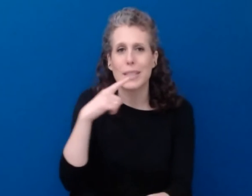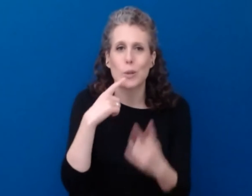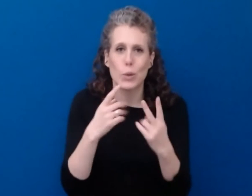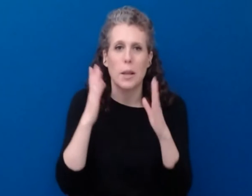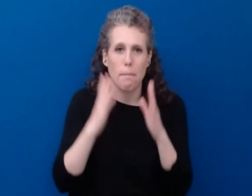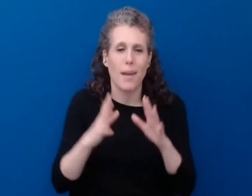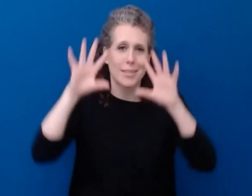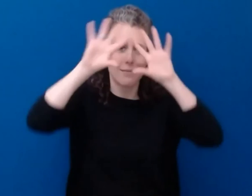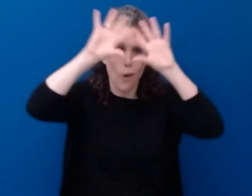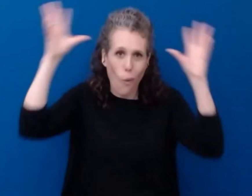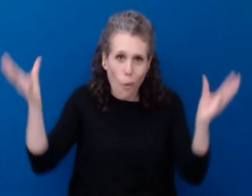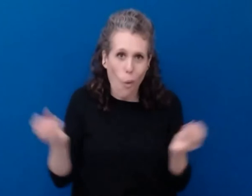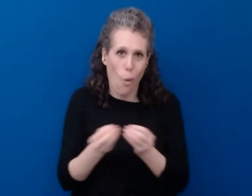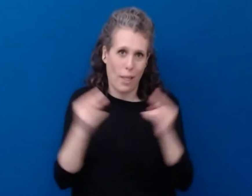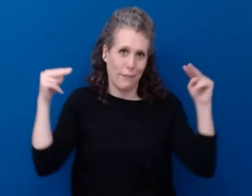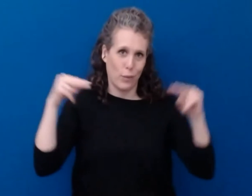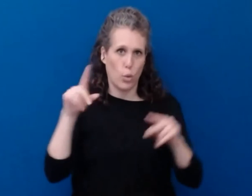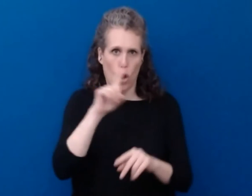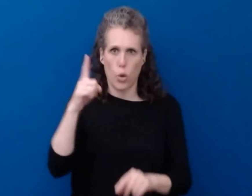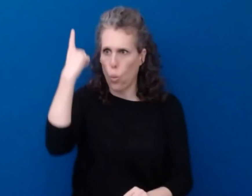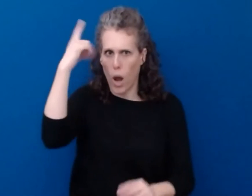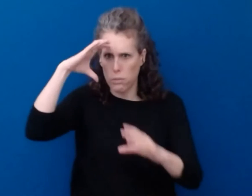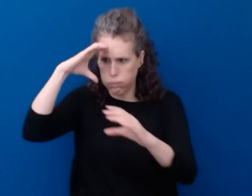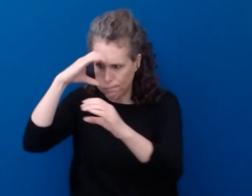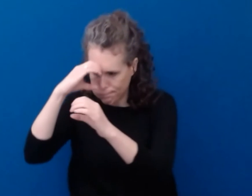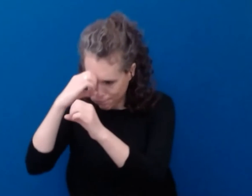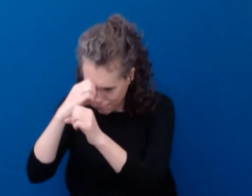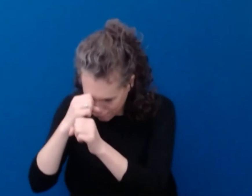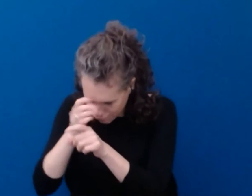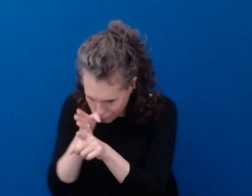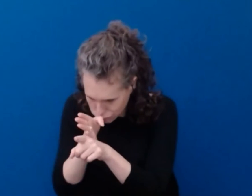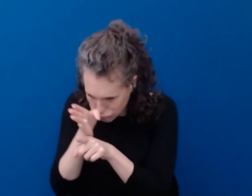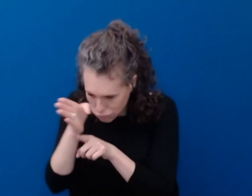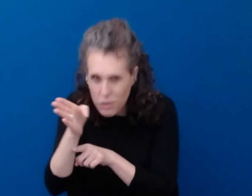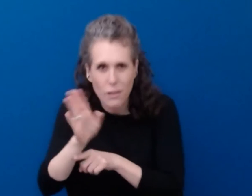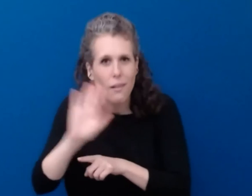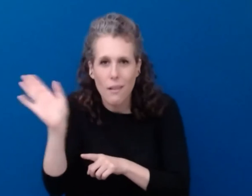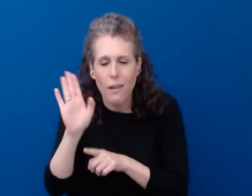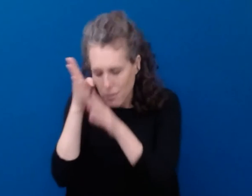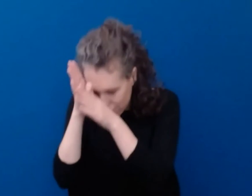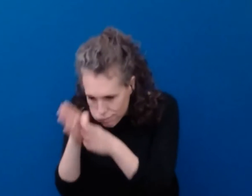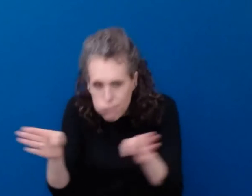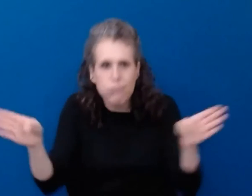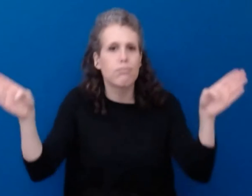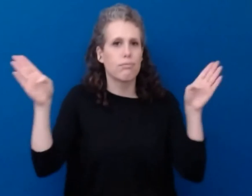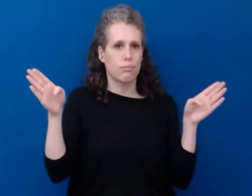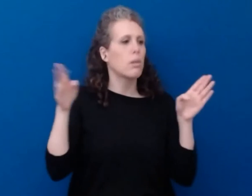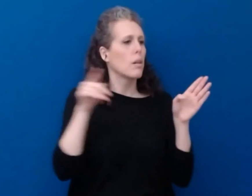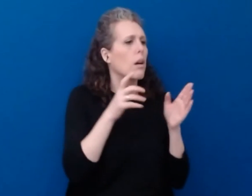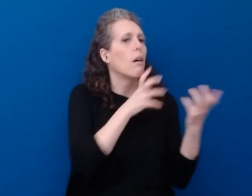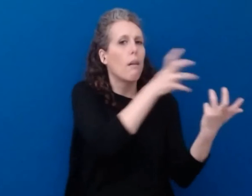perspective, right? Yeah. So, yeah. So that you don't just go on one path, but really try to make sure that you also